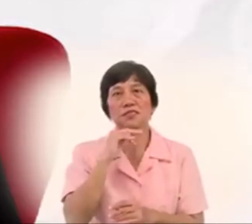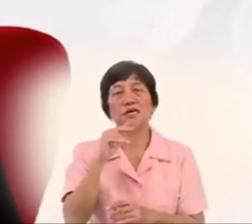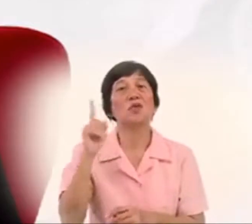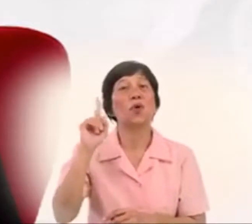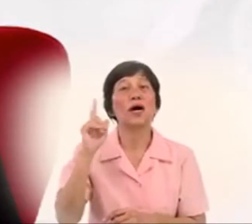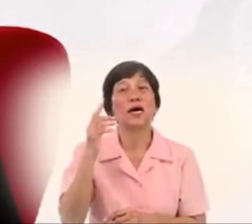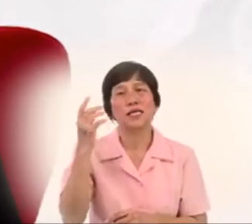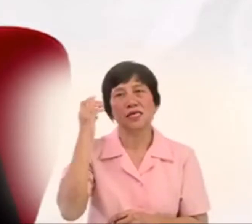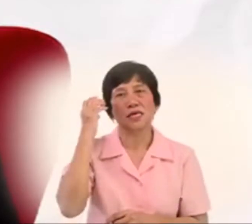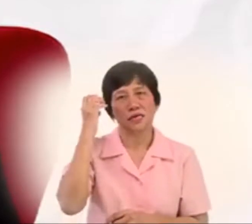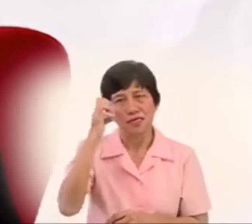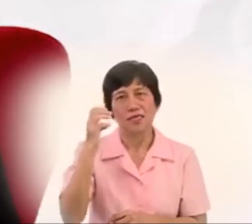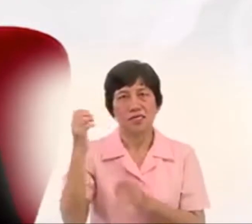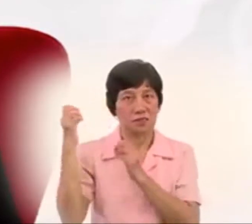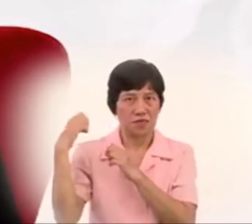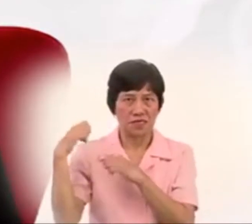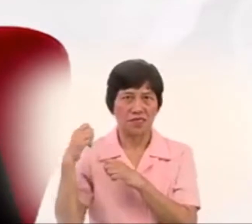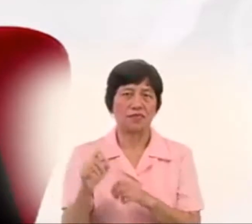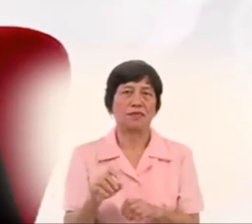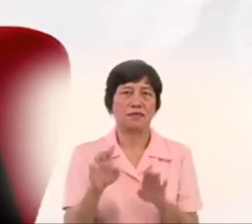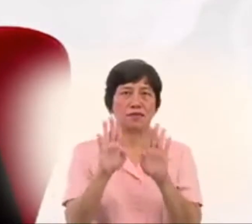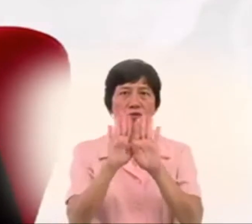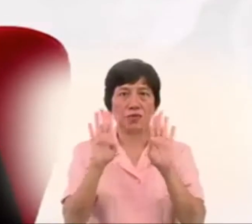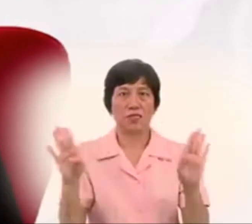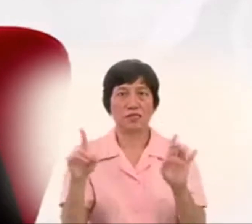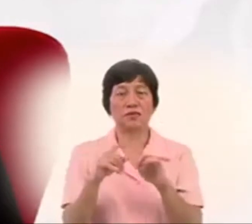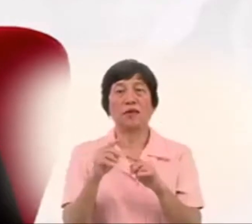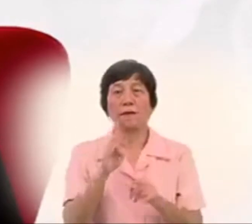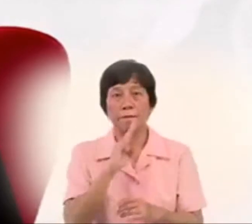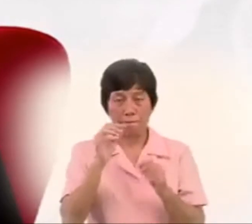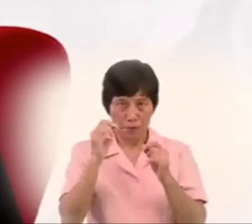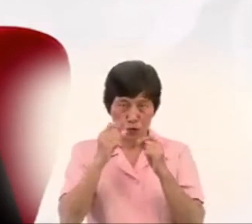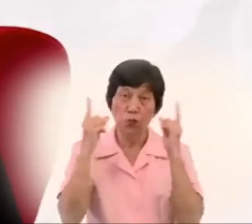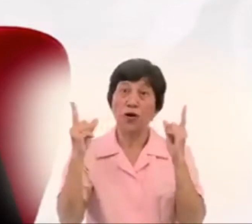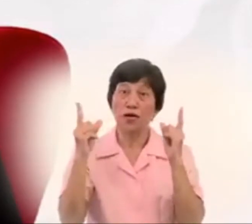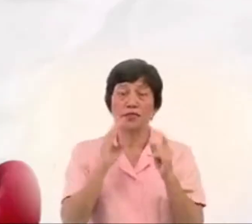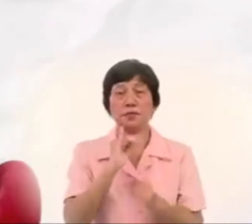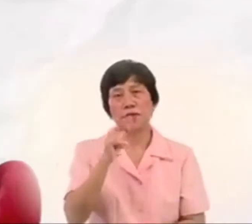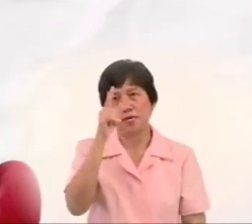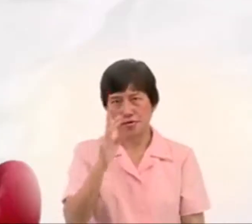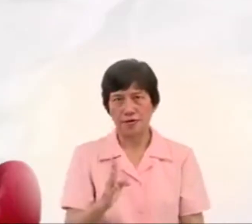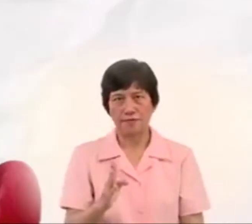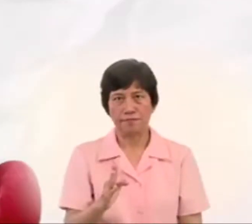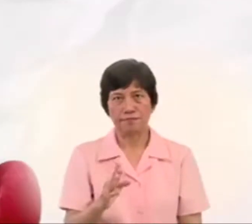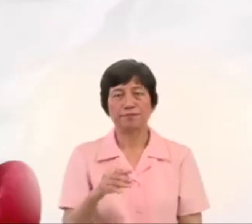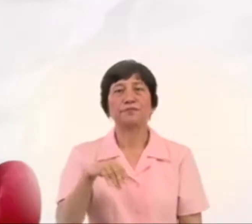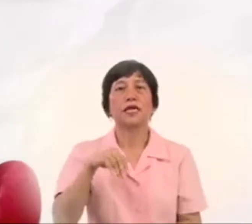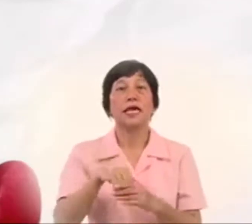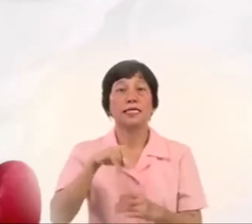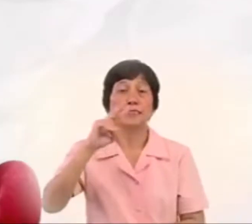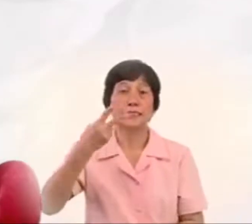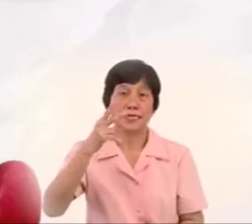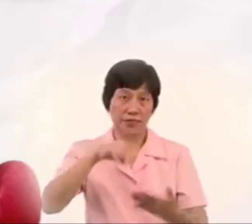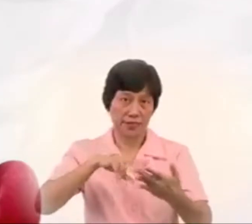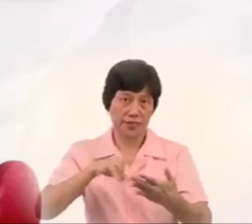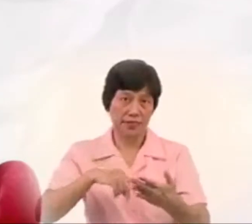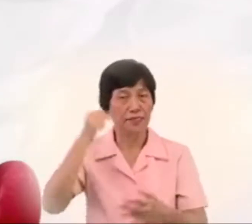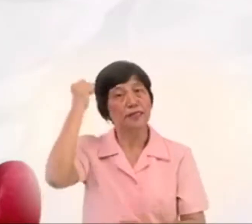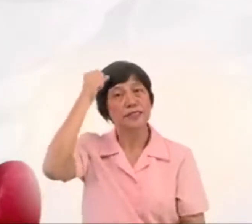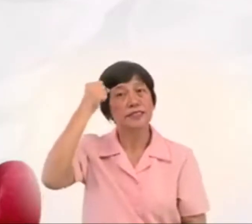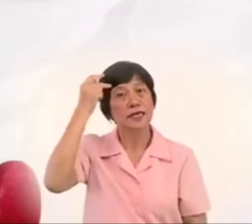expected. Openness to be surprised by God. In the second reading,